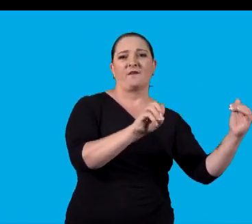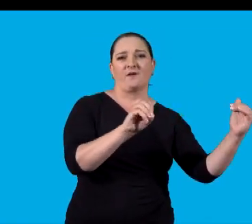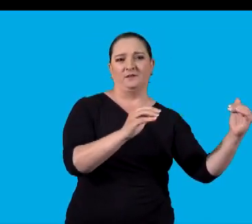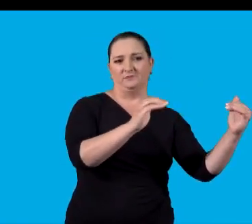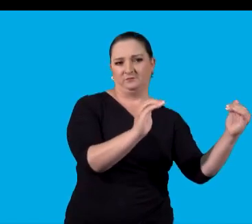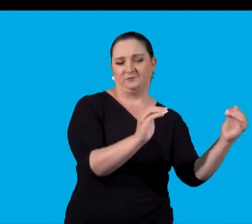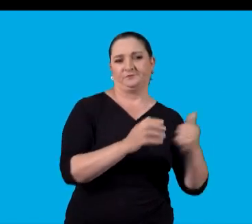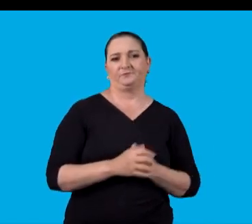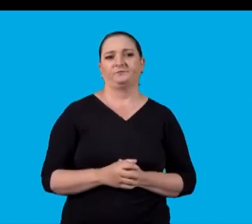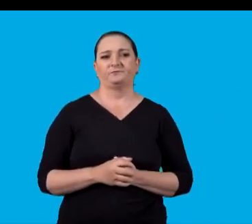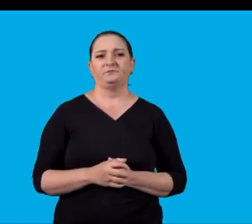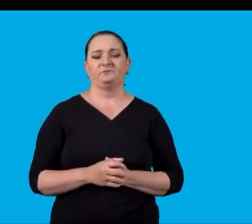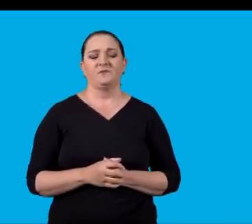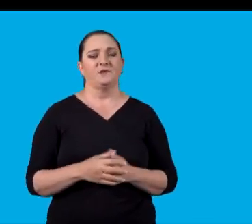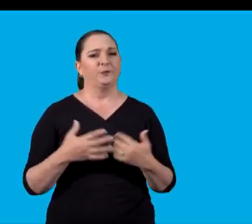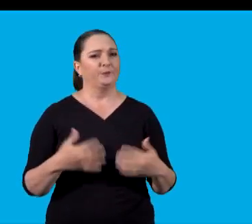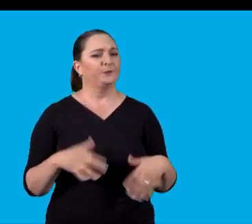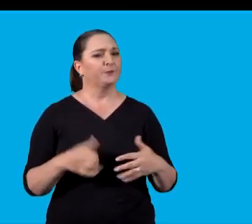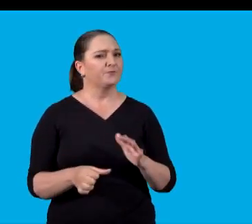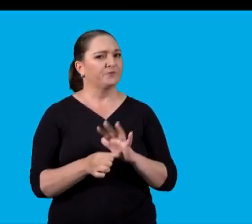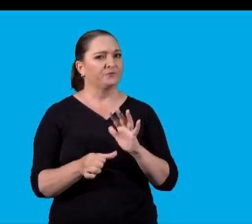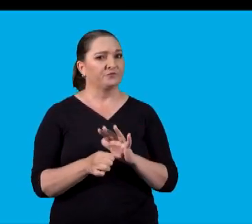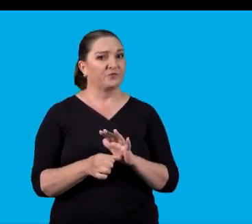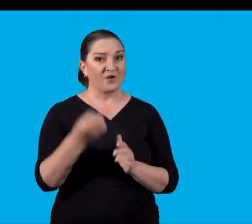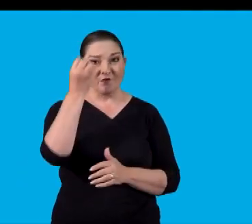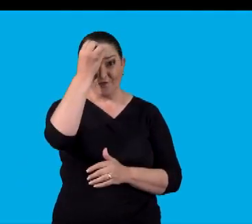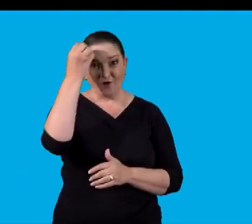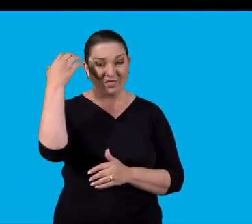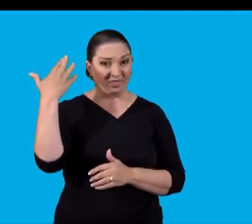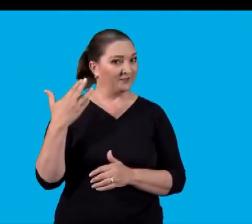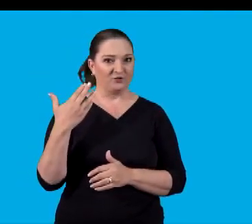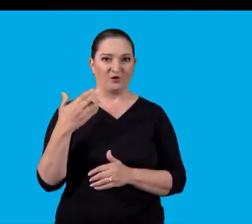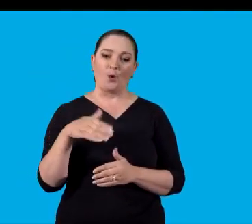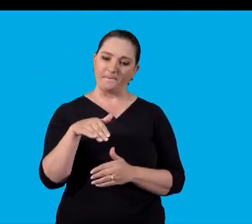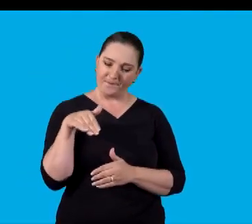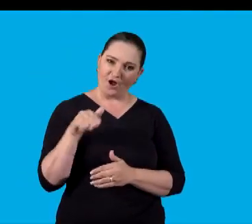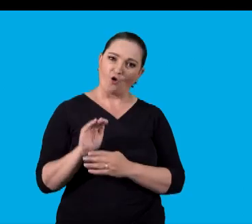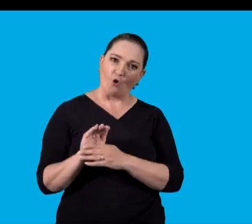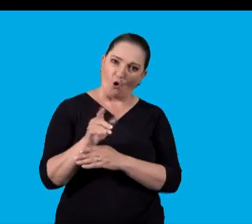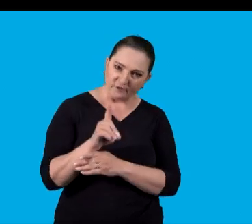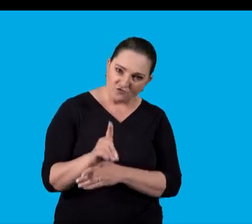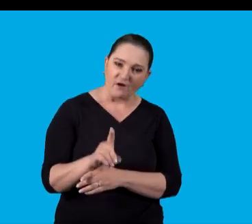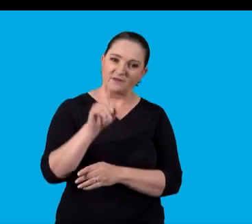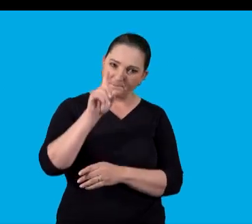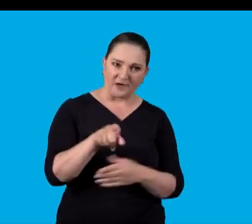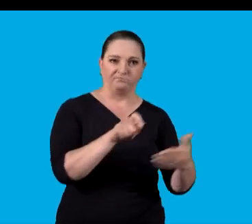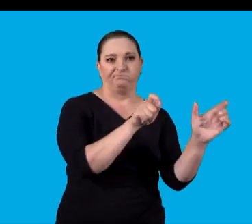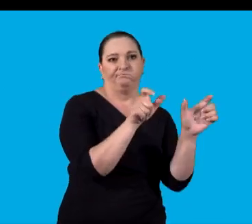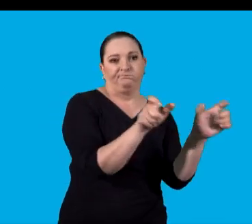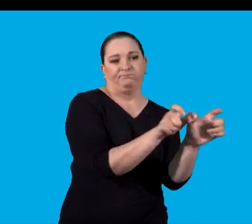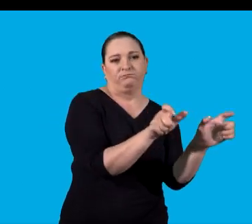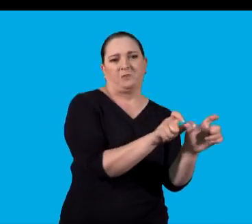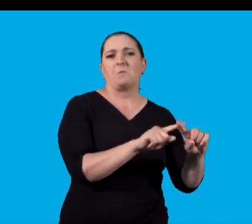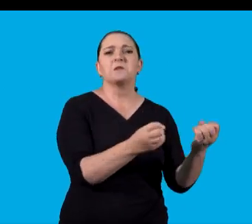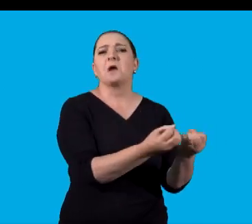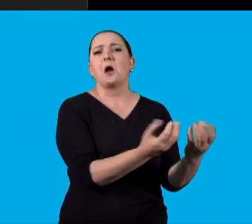147.5. Okay, so very important. Never forget to record the bank overdraft. All right, let's